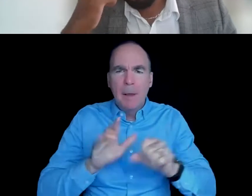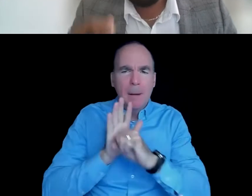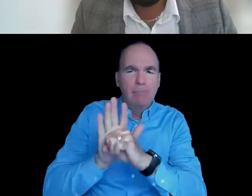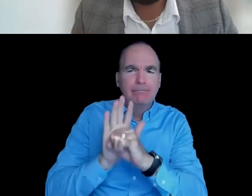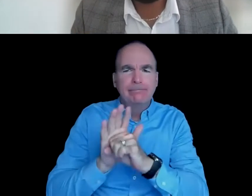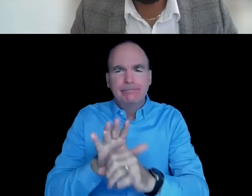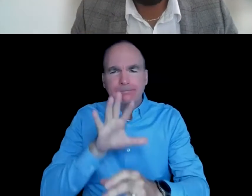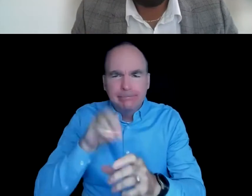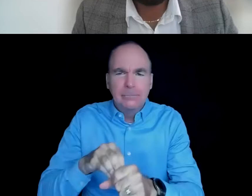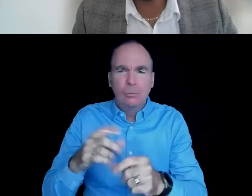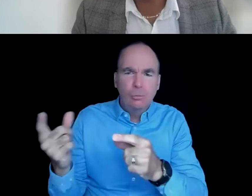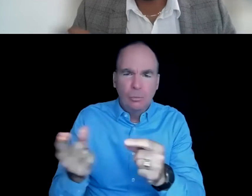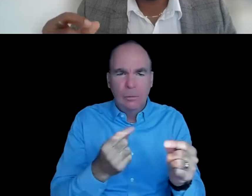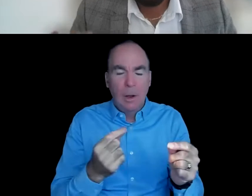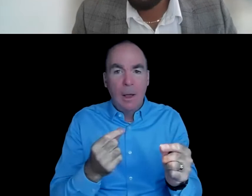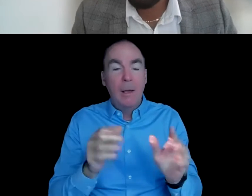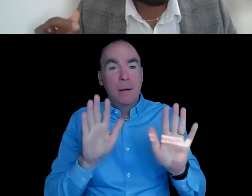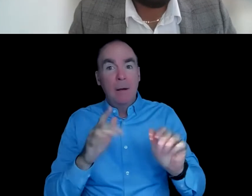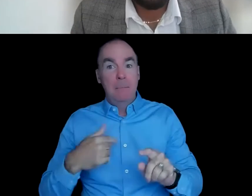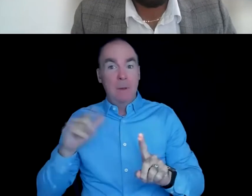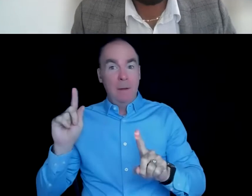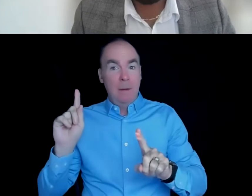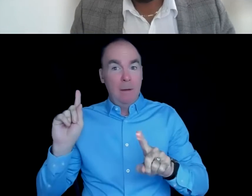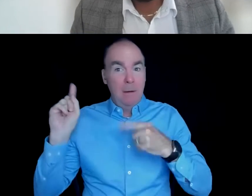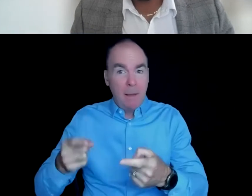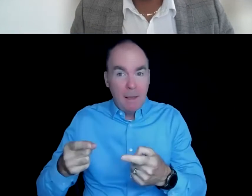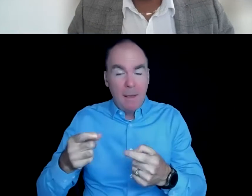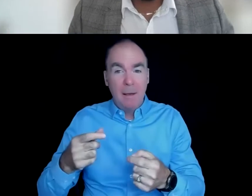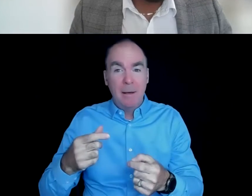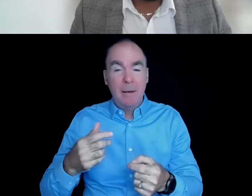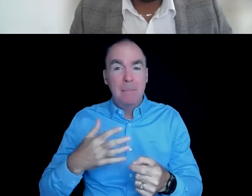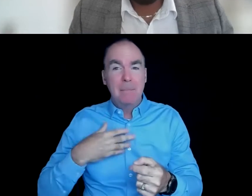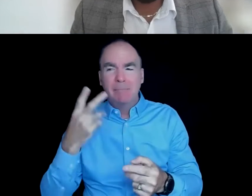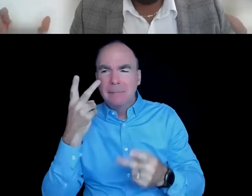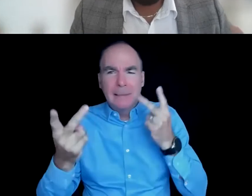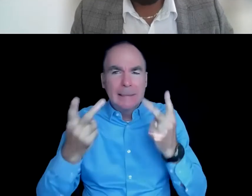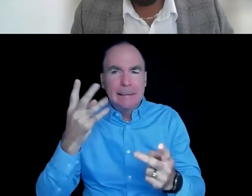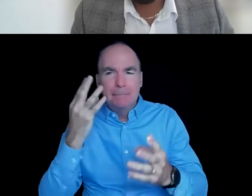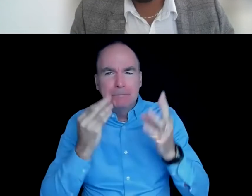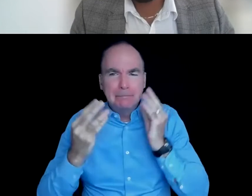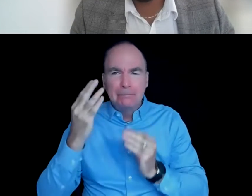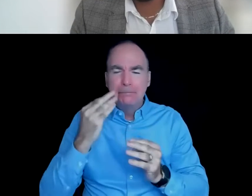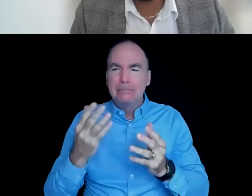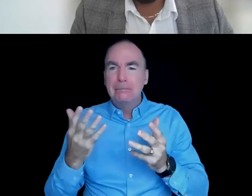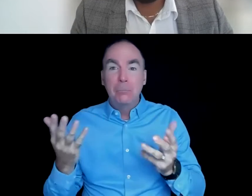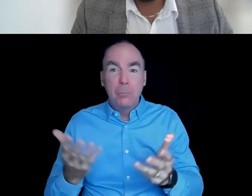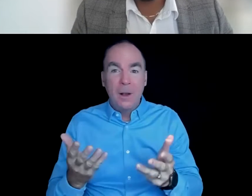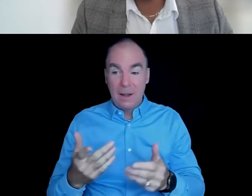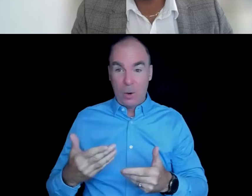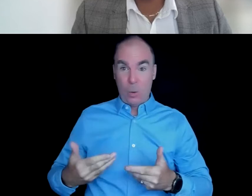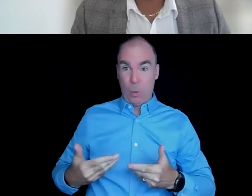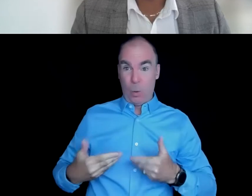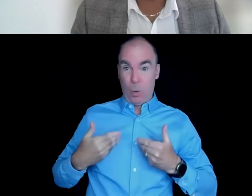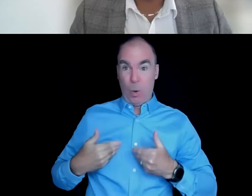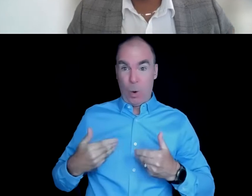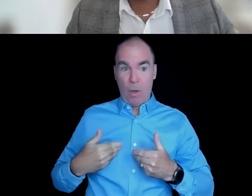over the years is that young people are tokens in development. There's a program which focuses on, youth development, but you see